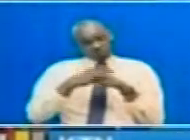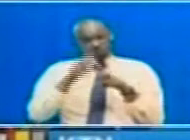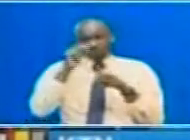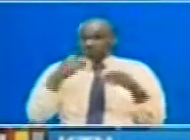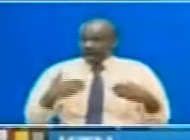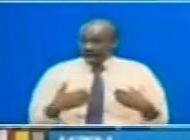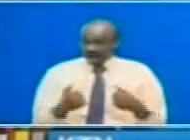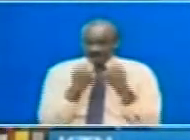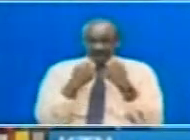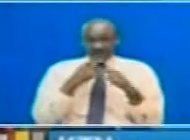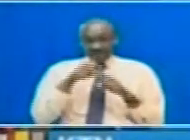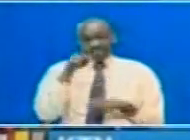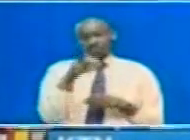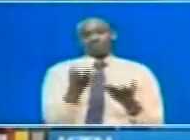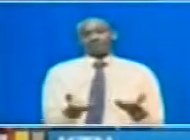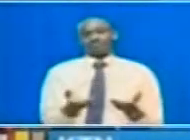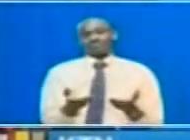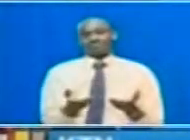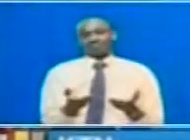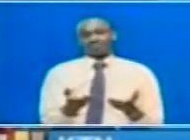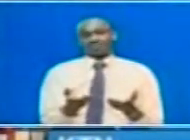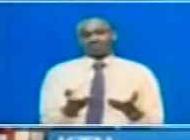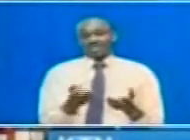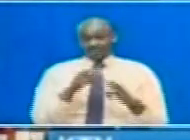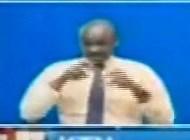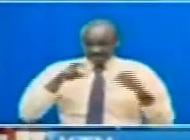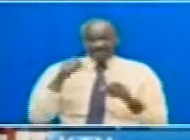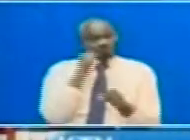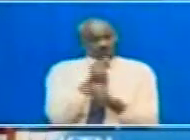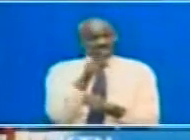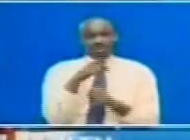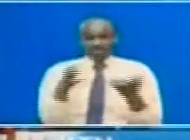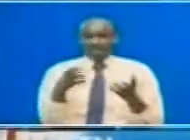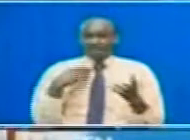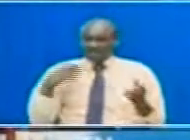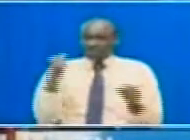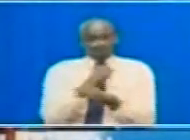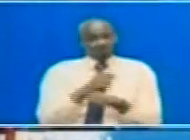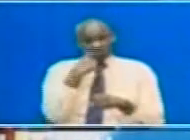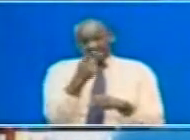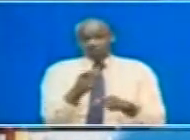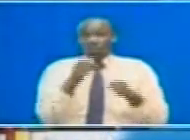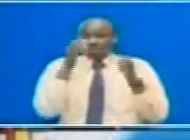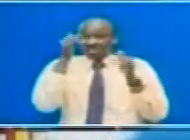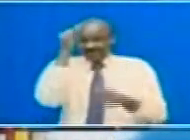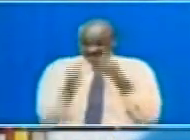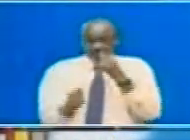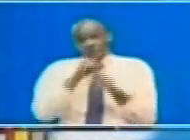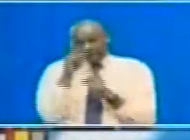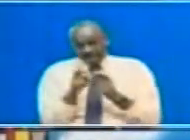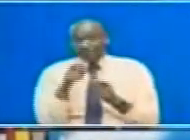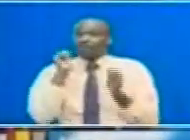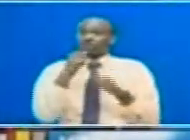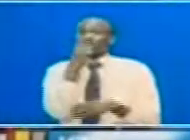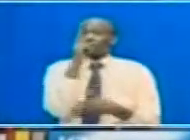is not the way very complex financial investigations work. I cannot give a timeline. What I can say is